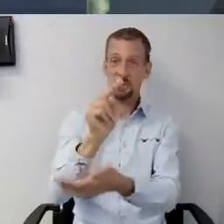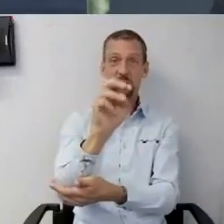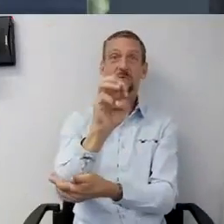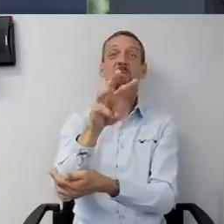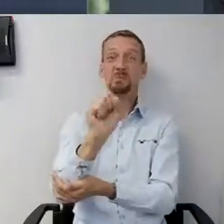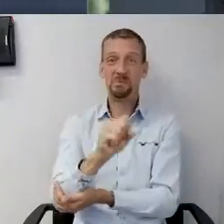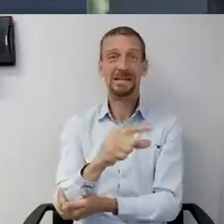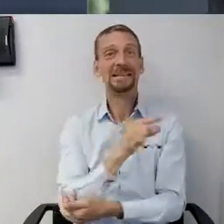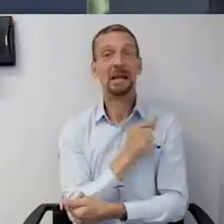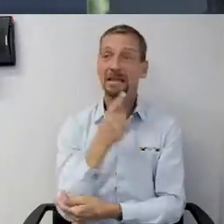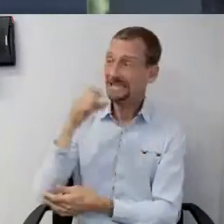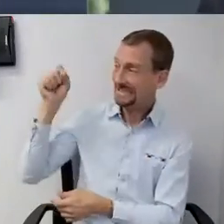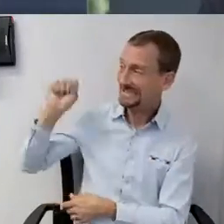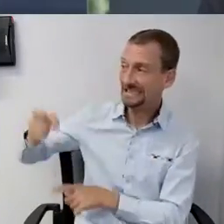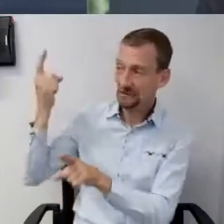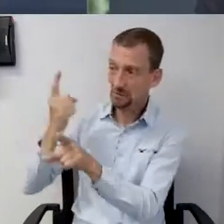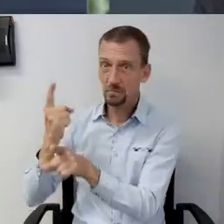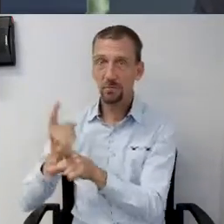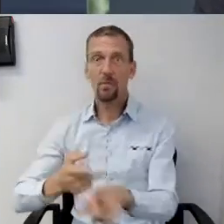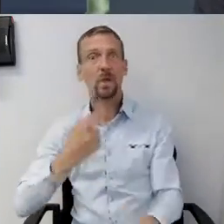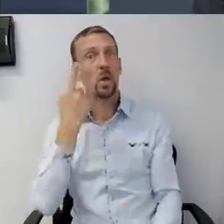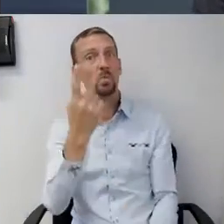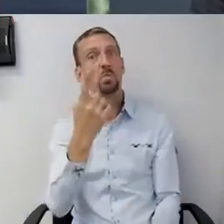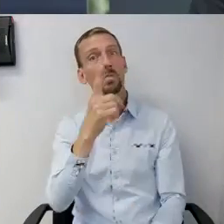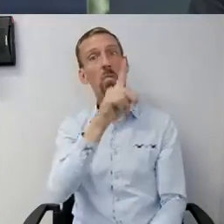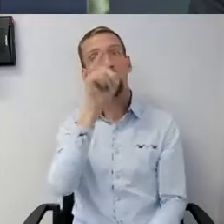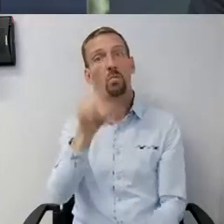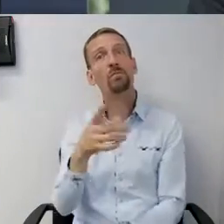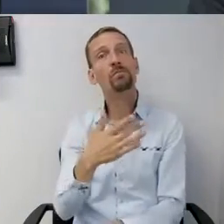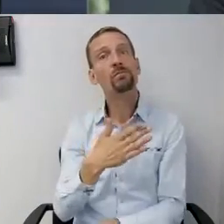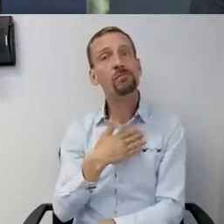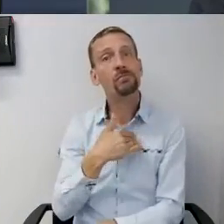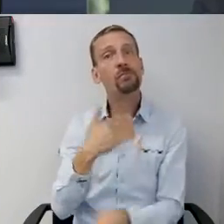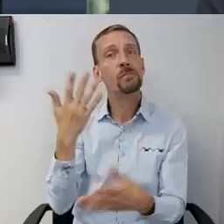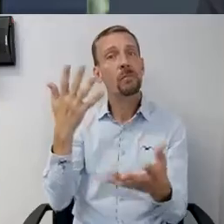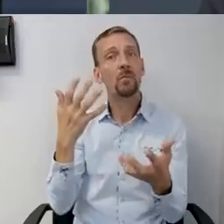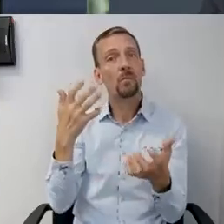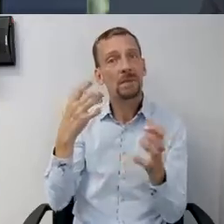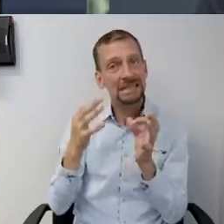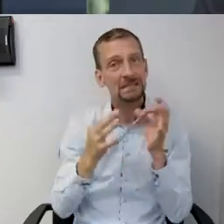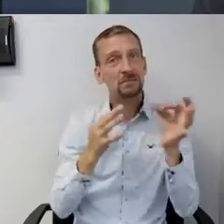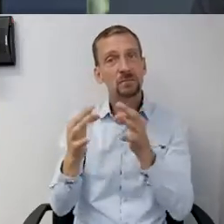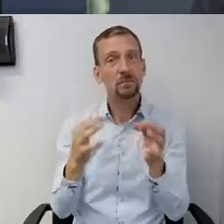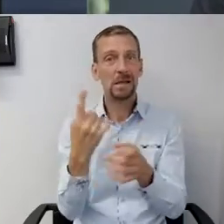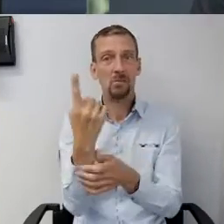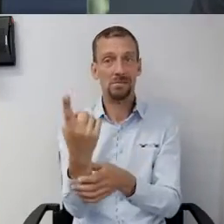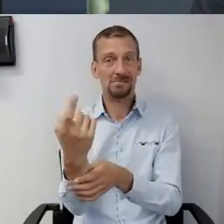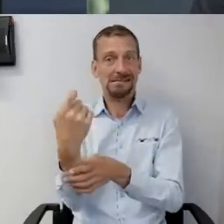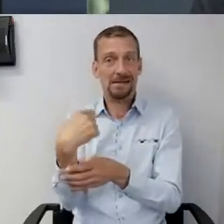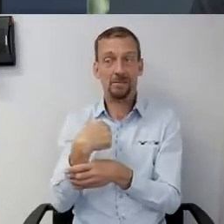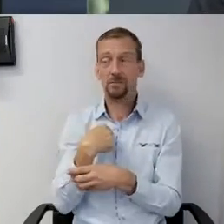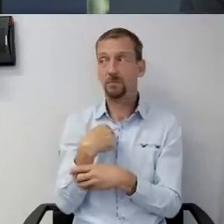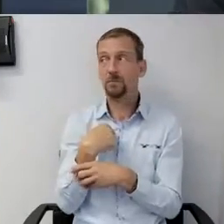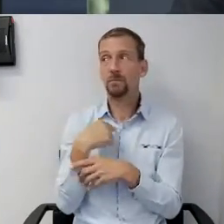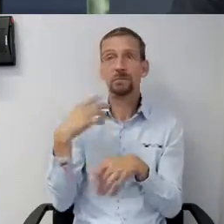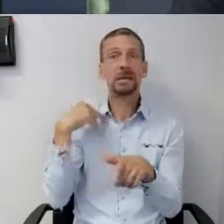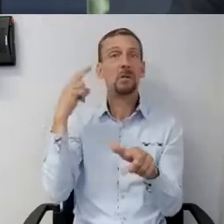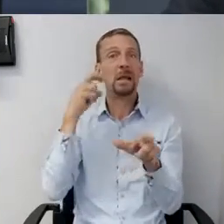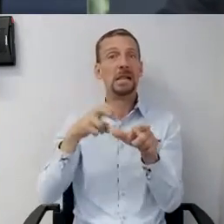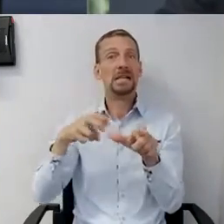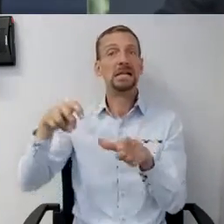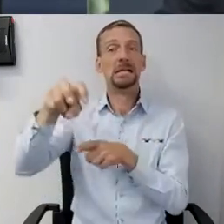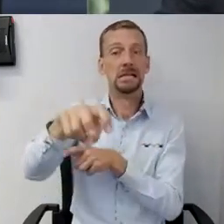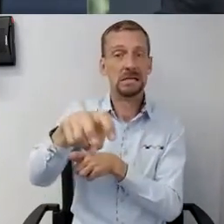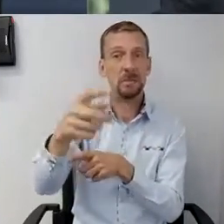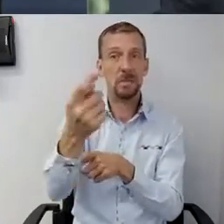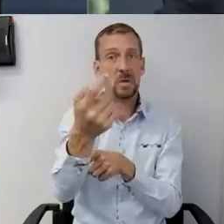And one of the questions that was asked of me, maybe I'll jump ahead here a bit because it still